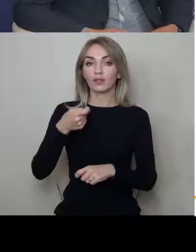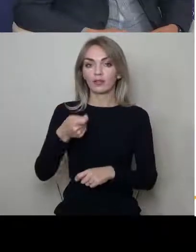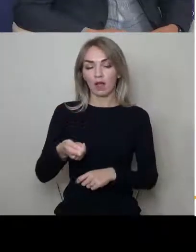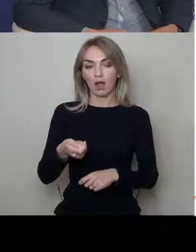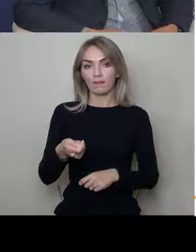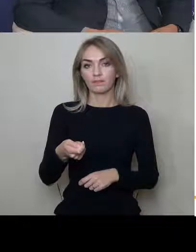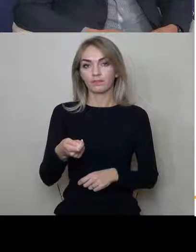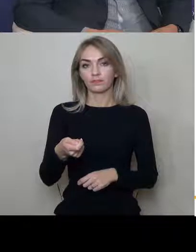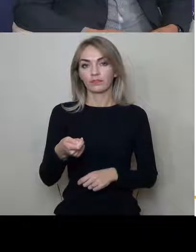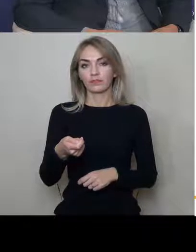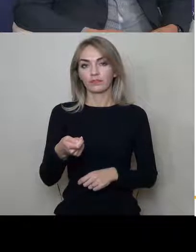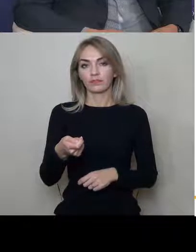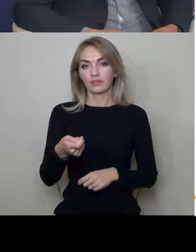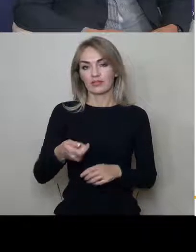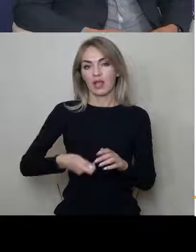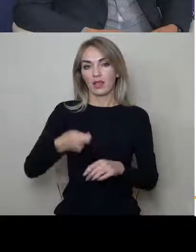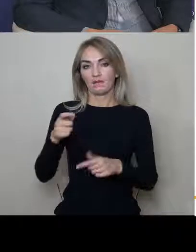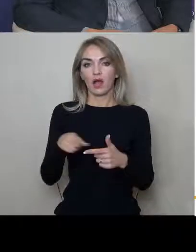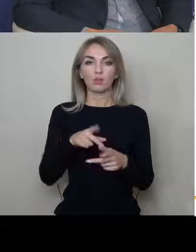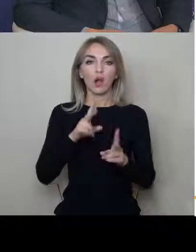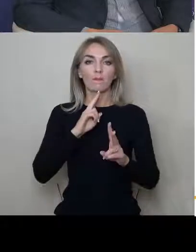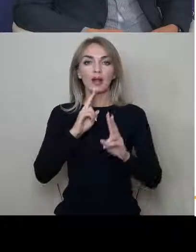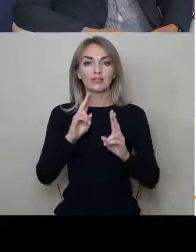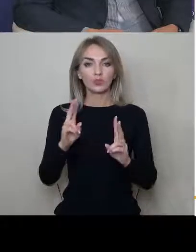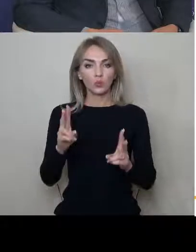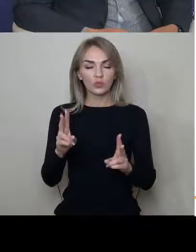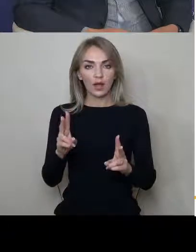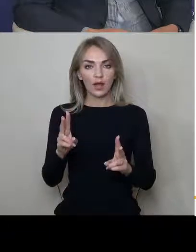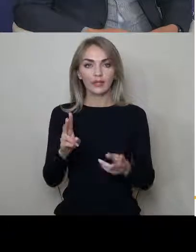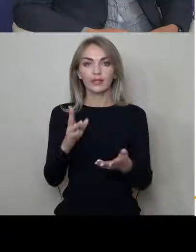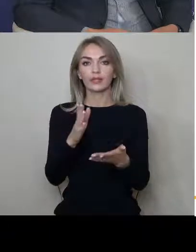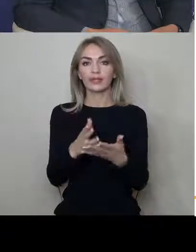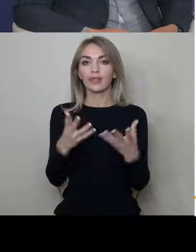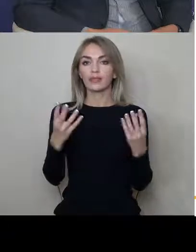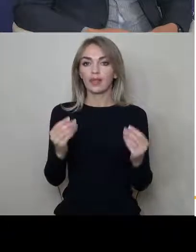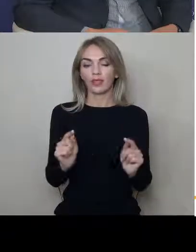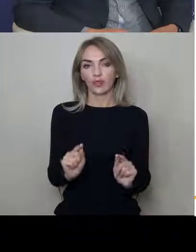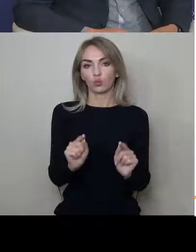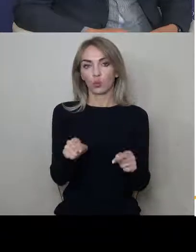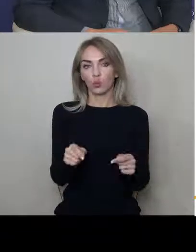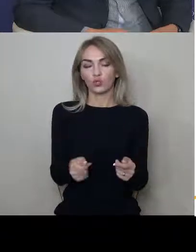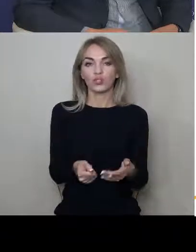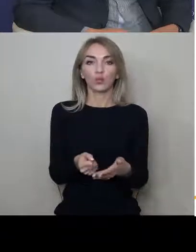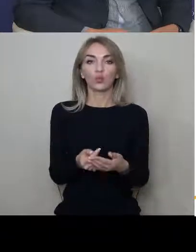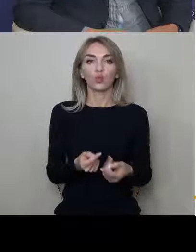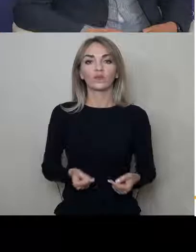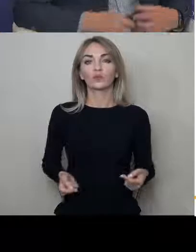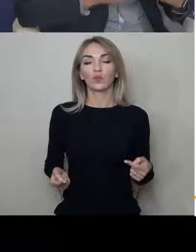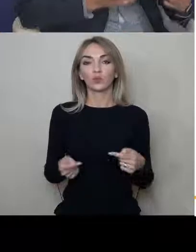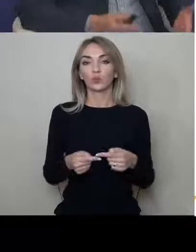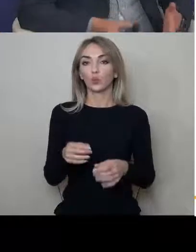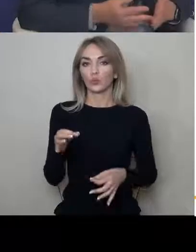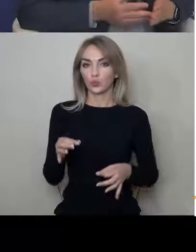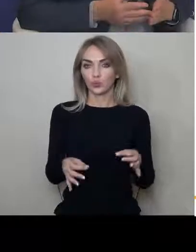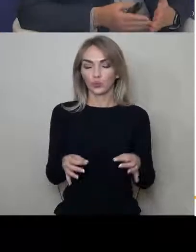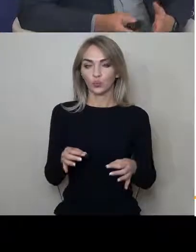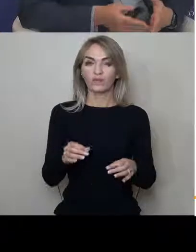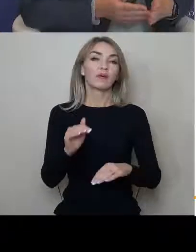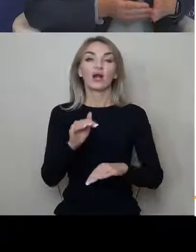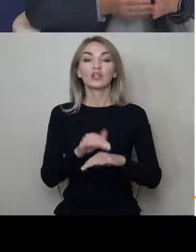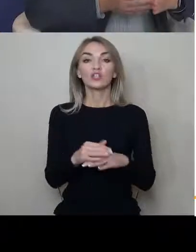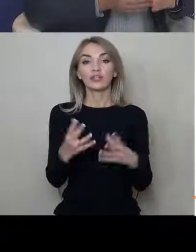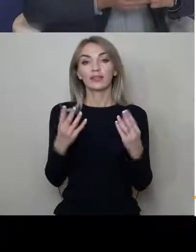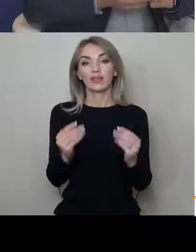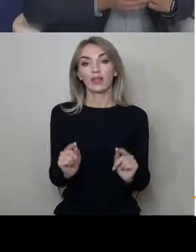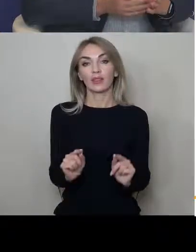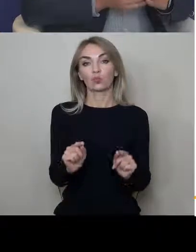of submitting or filing the claim or appeal claim is the